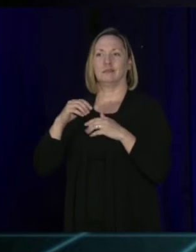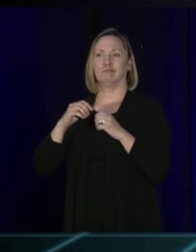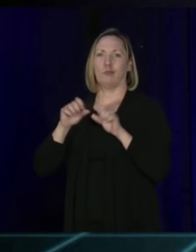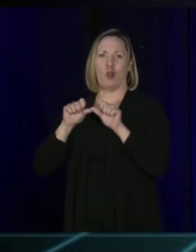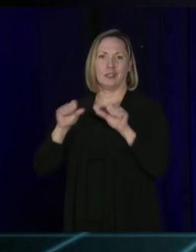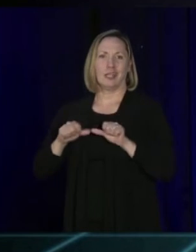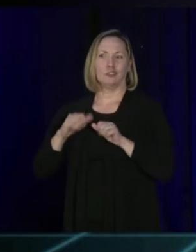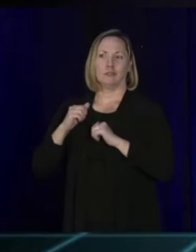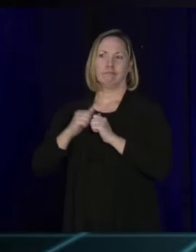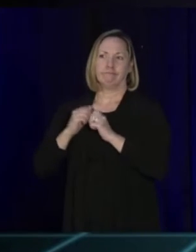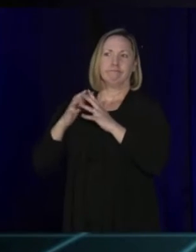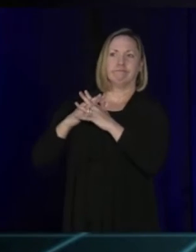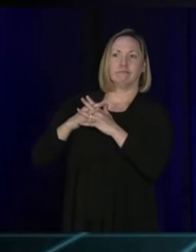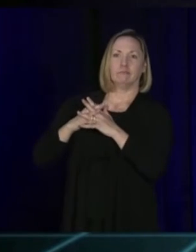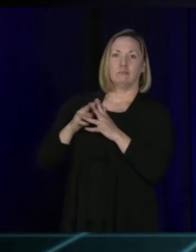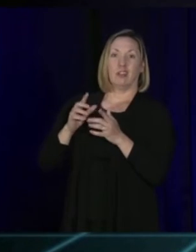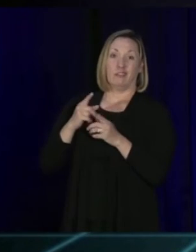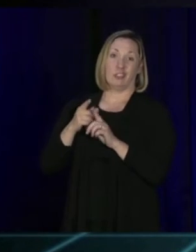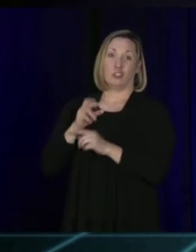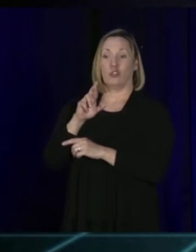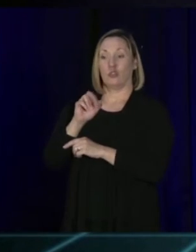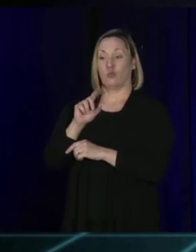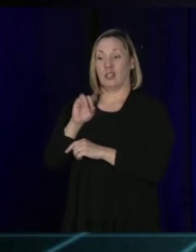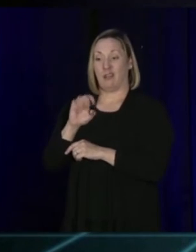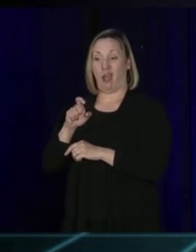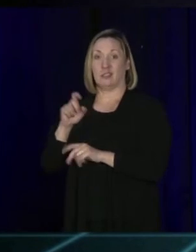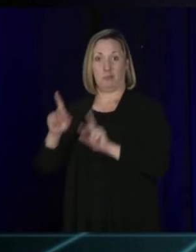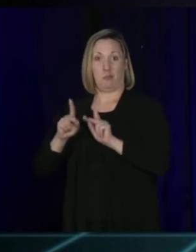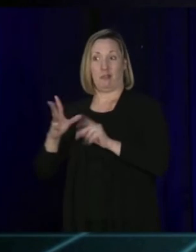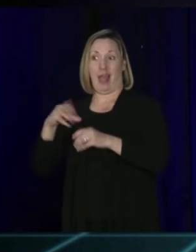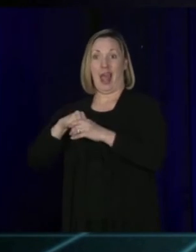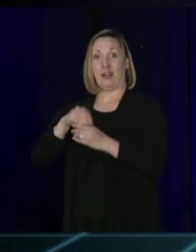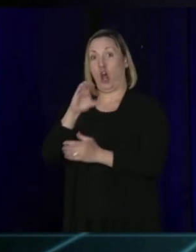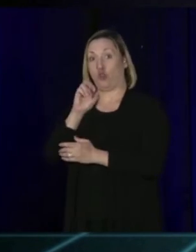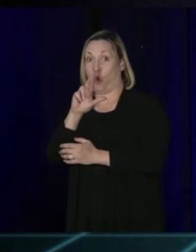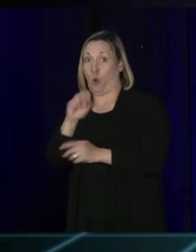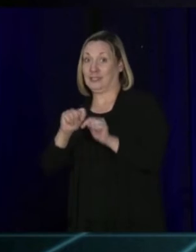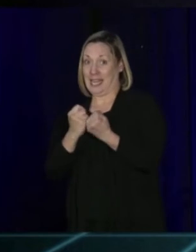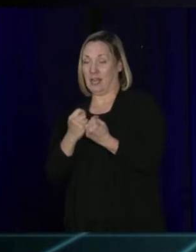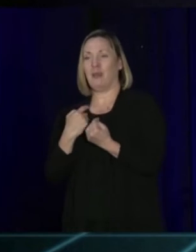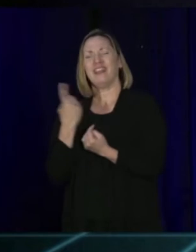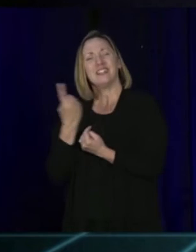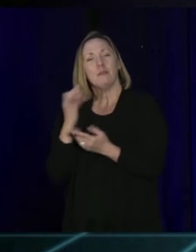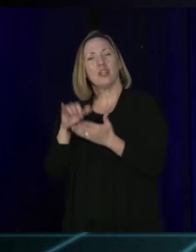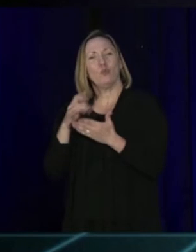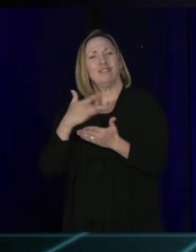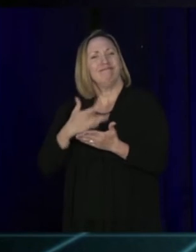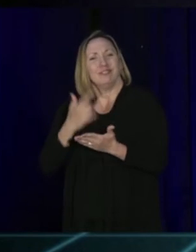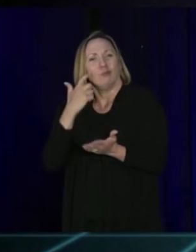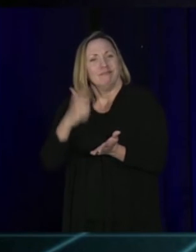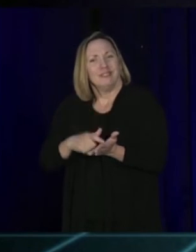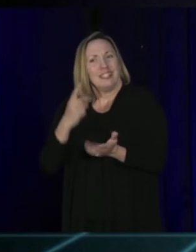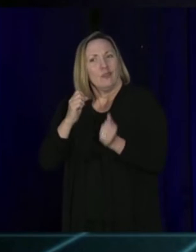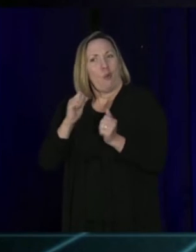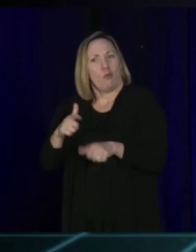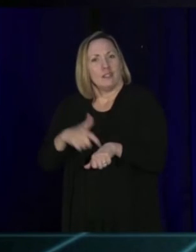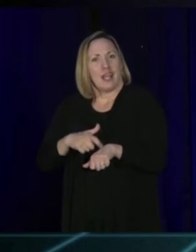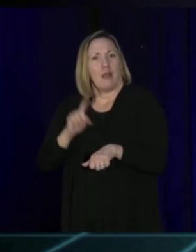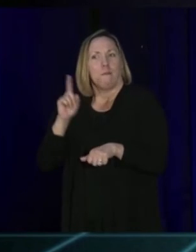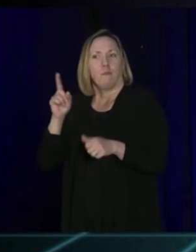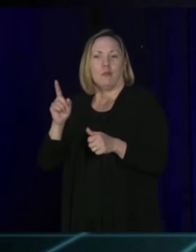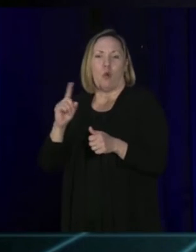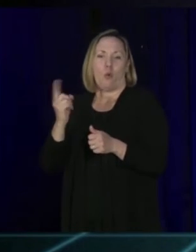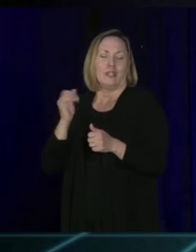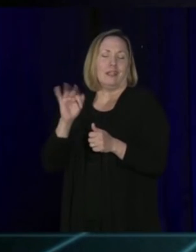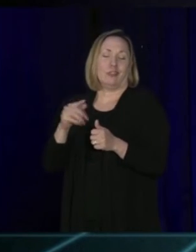got the Redux folks on the core team. And I think that's something we don't get to see all the time unless you see an earlier